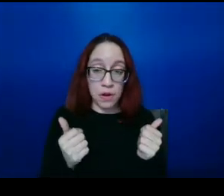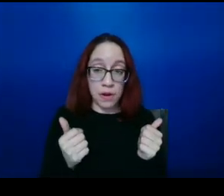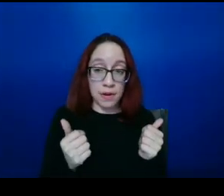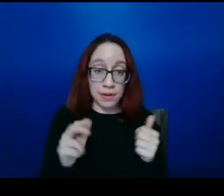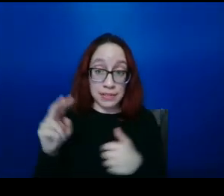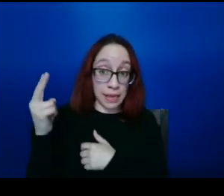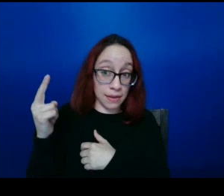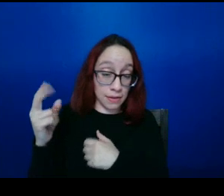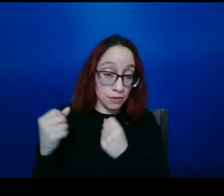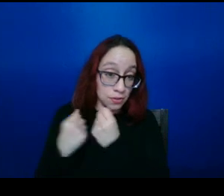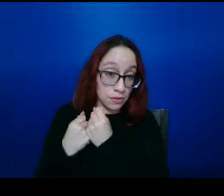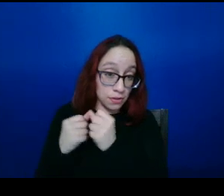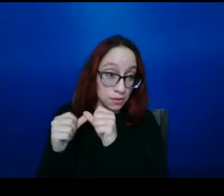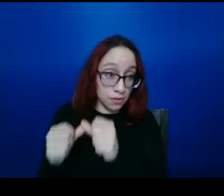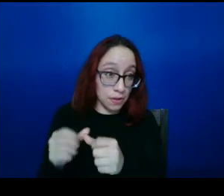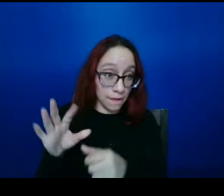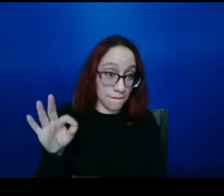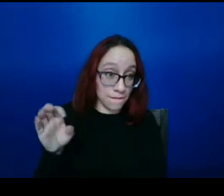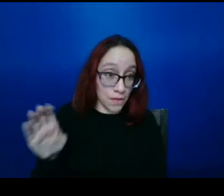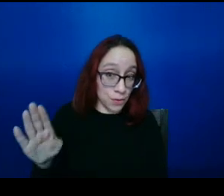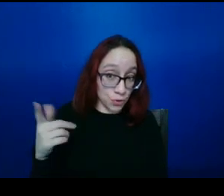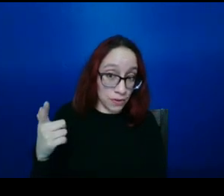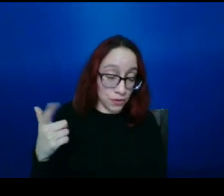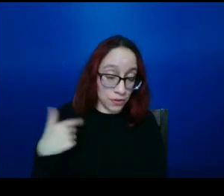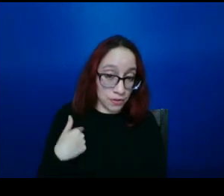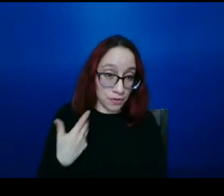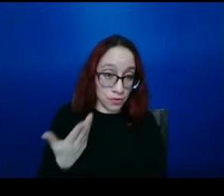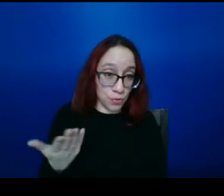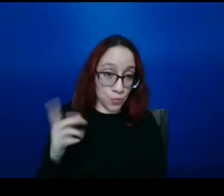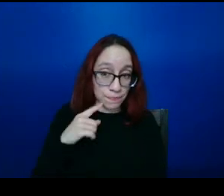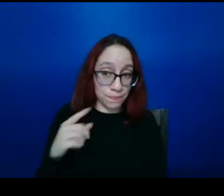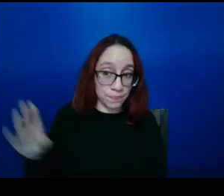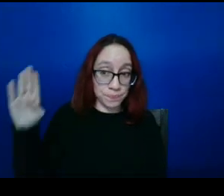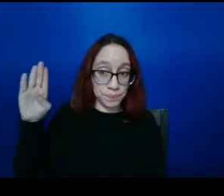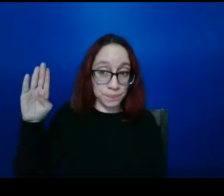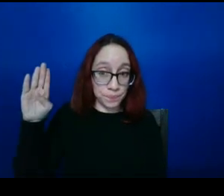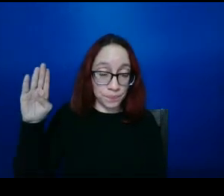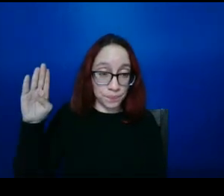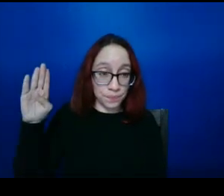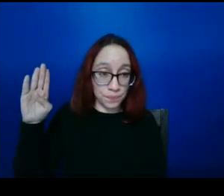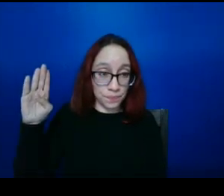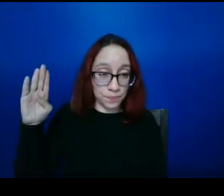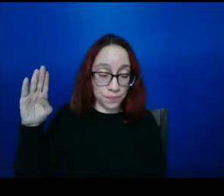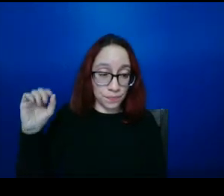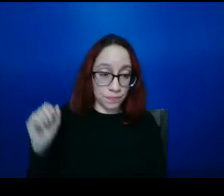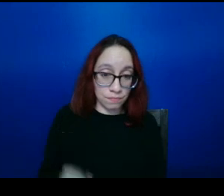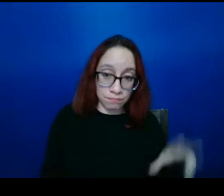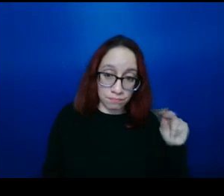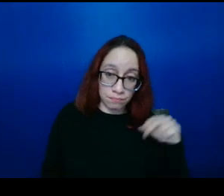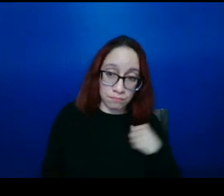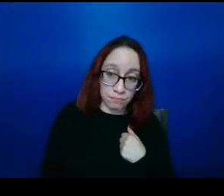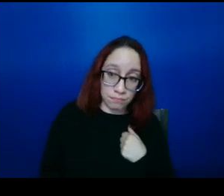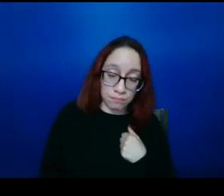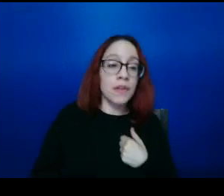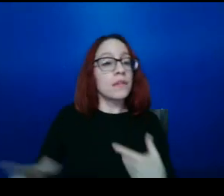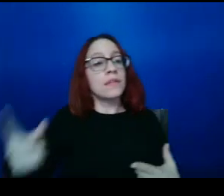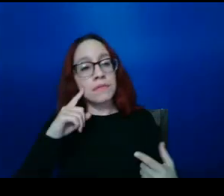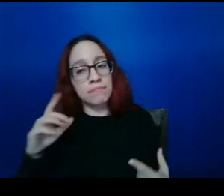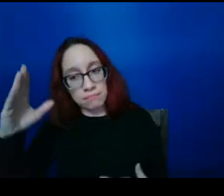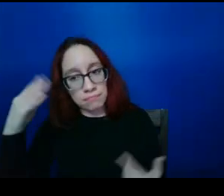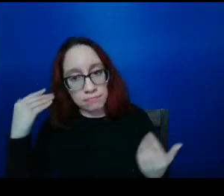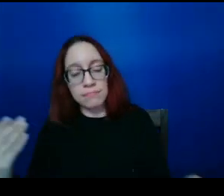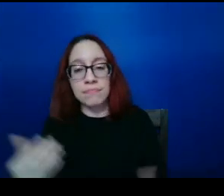to continue this item to February 21st. All those in favor say aye. Aye. All those opposed say no. The ayes have